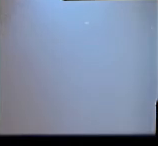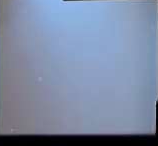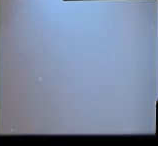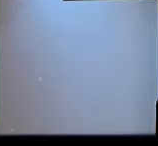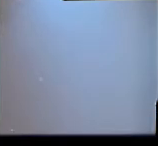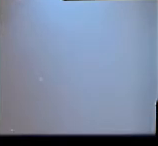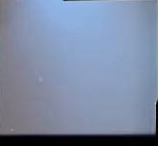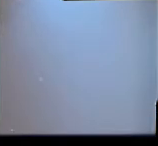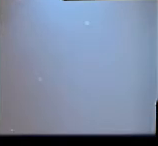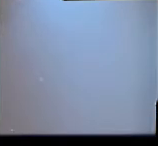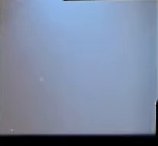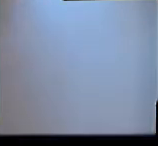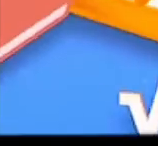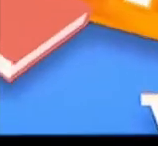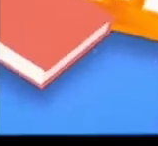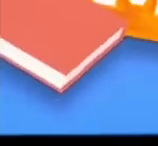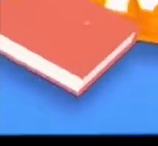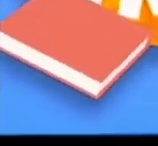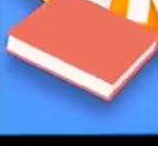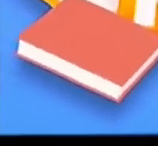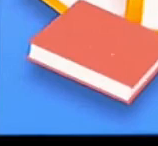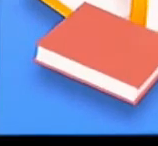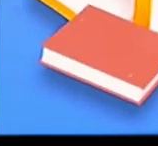Xayr, salomat bo'ling.